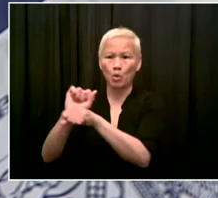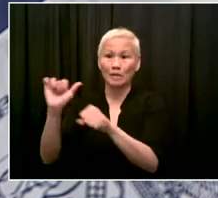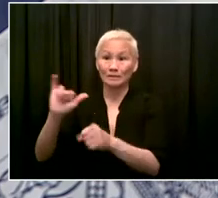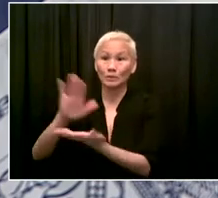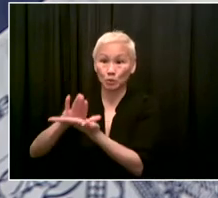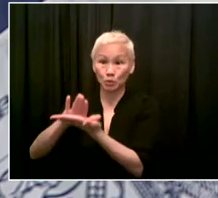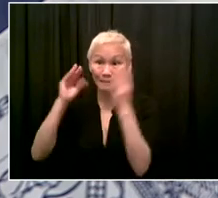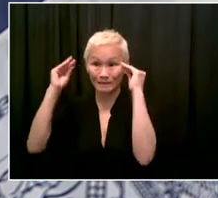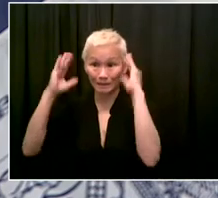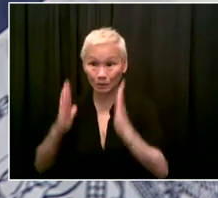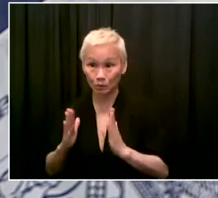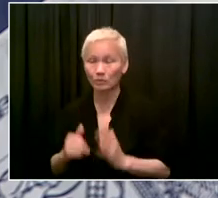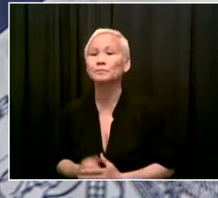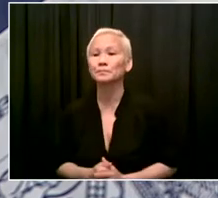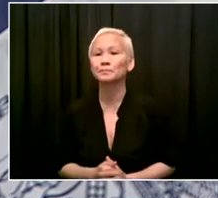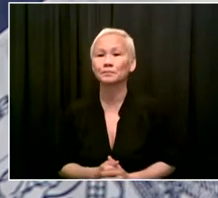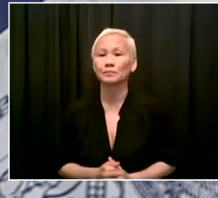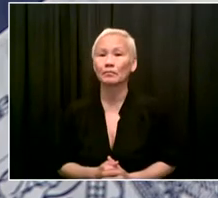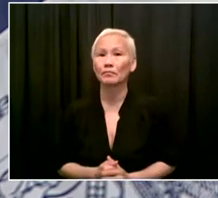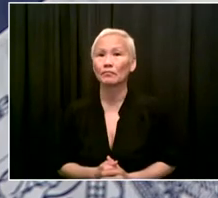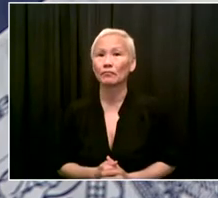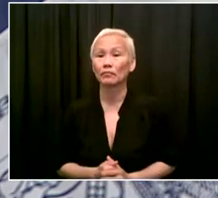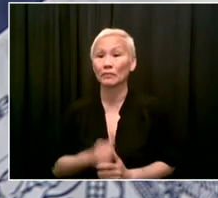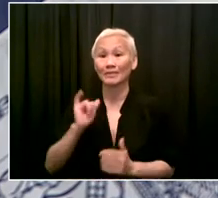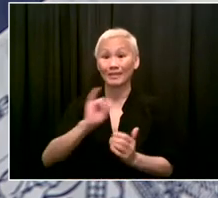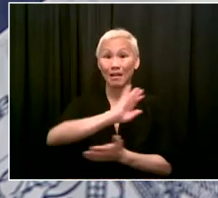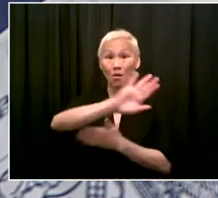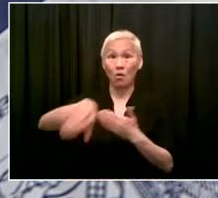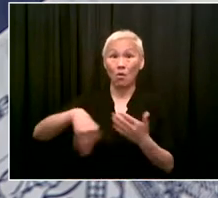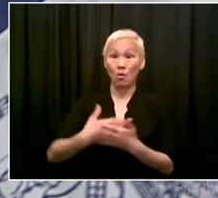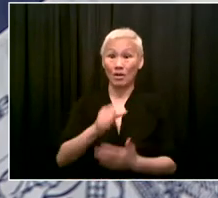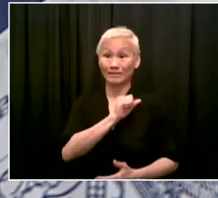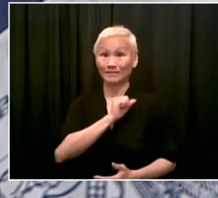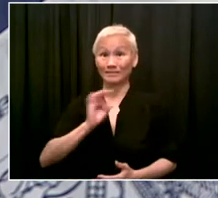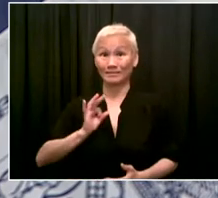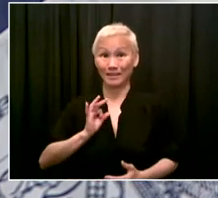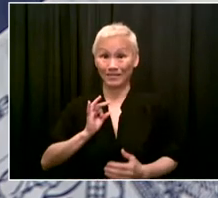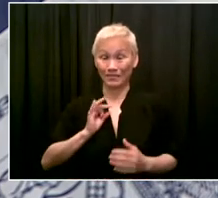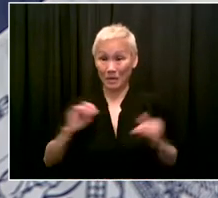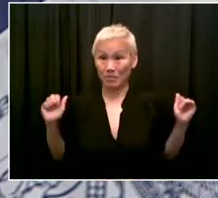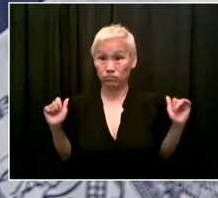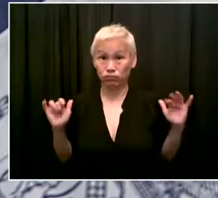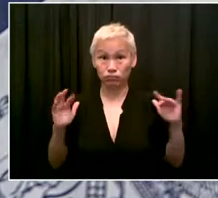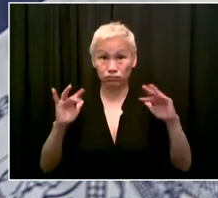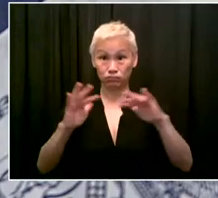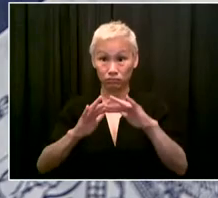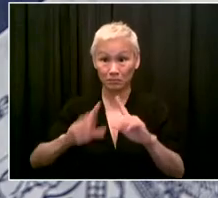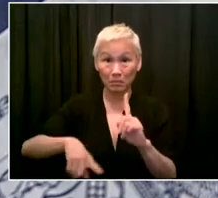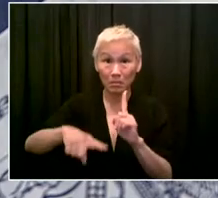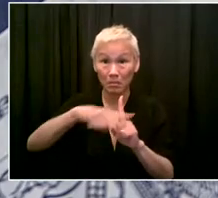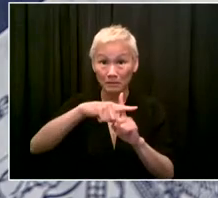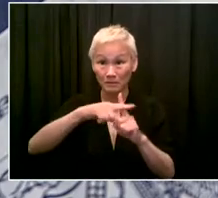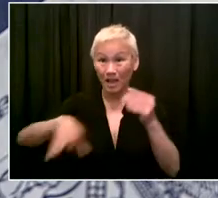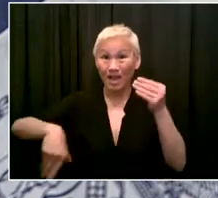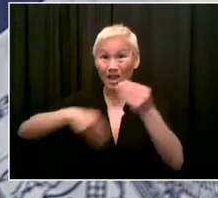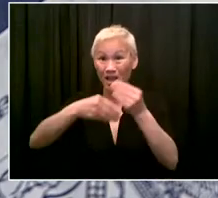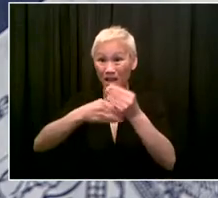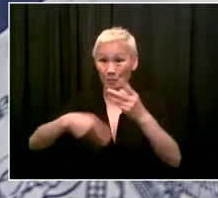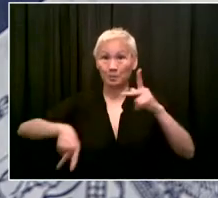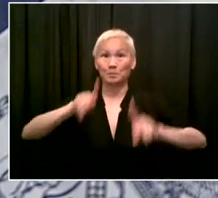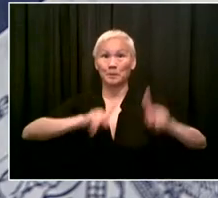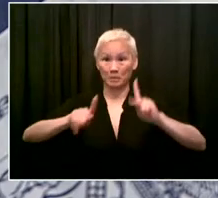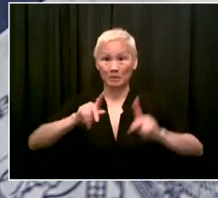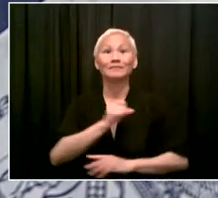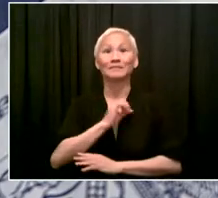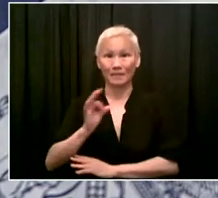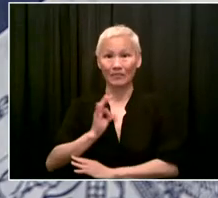We've augmented because we had to bring in some extra folks in this year, and we want to welcome them back as well. I think we're in good shape. If we